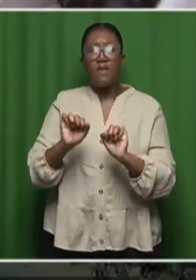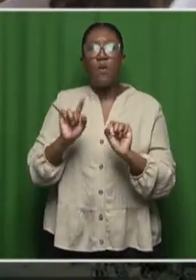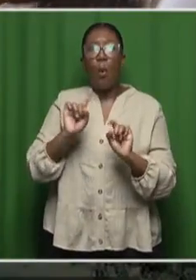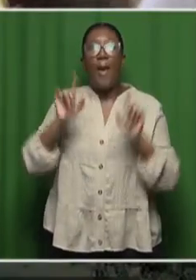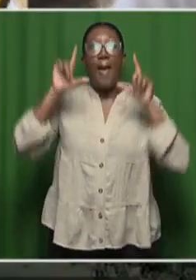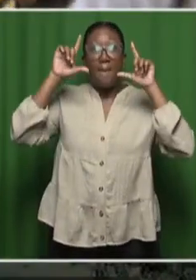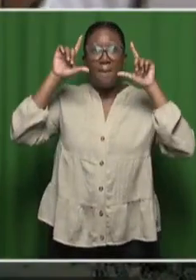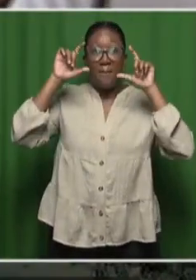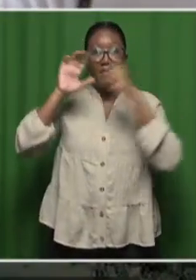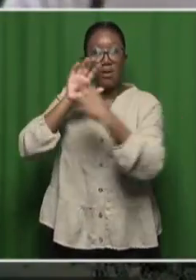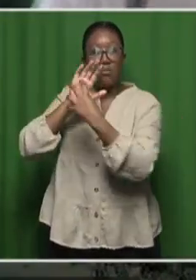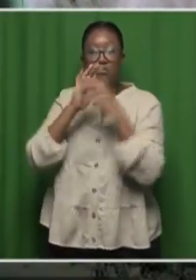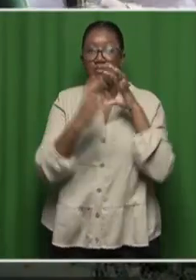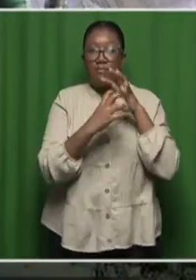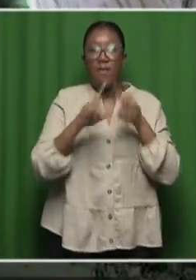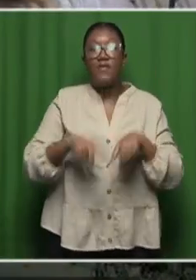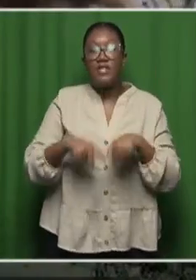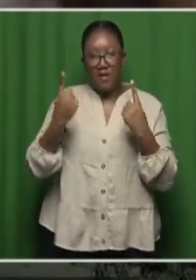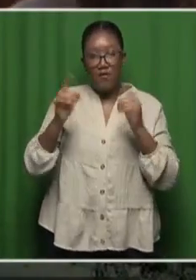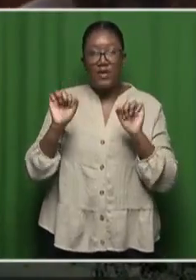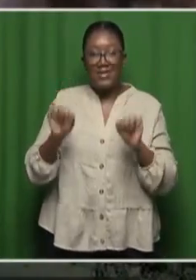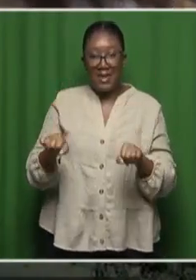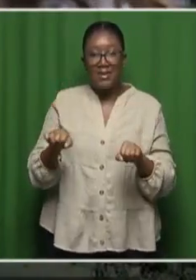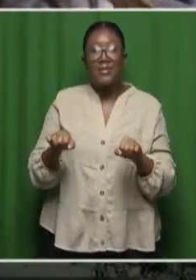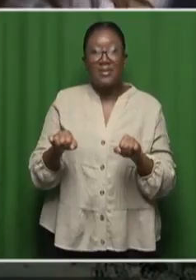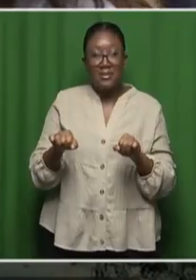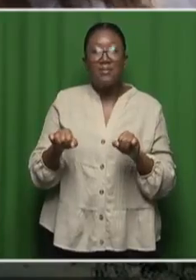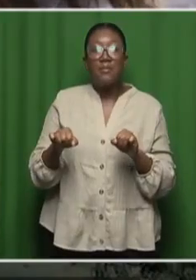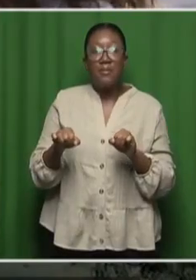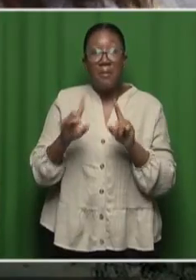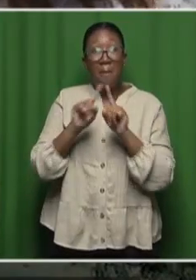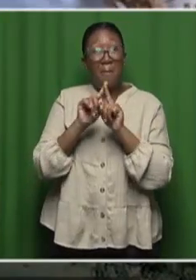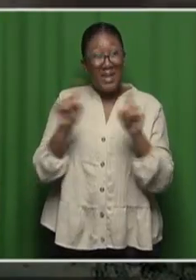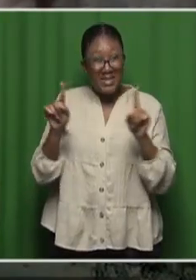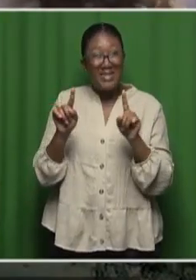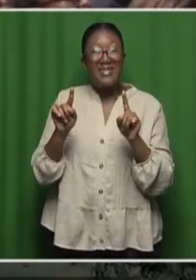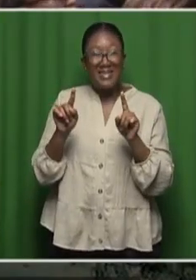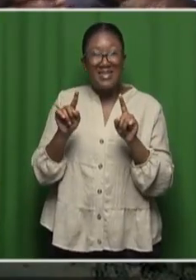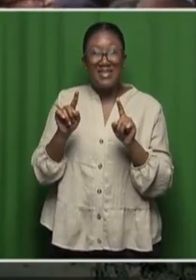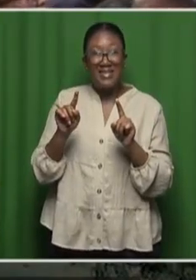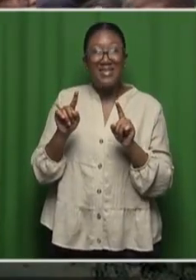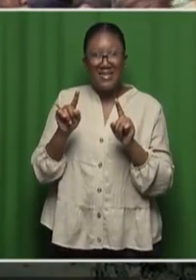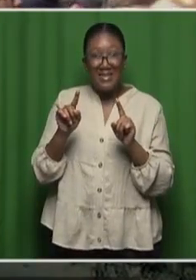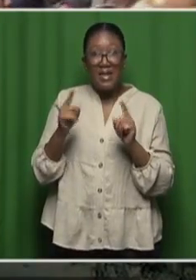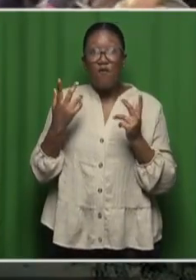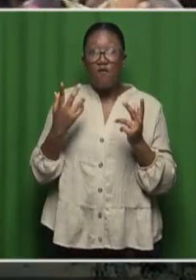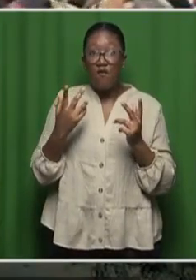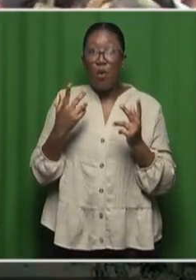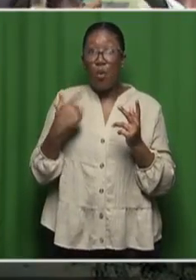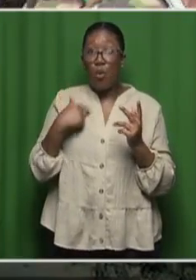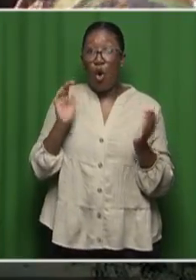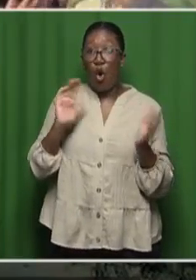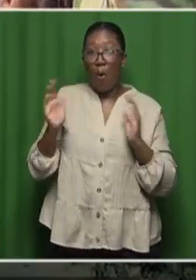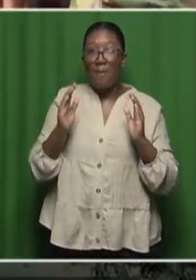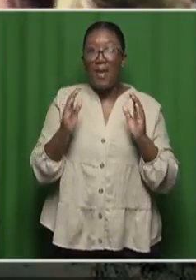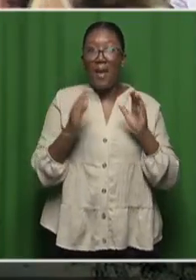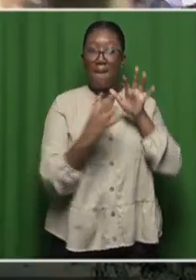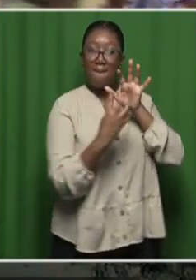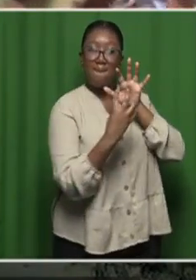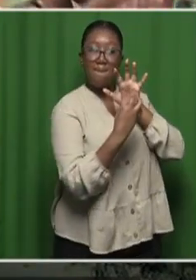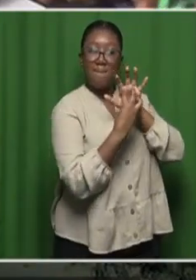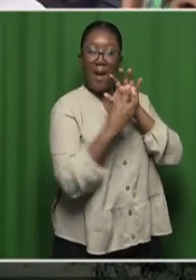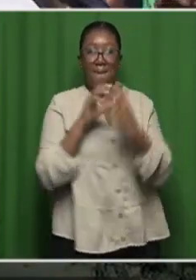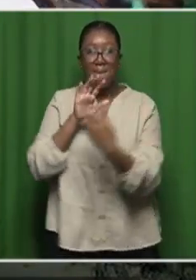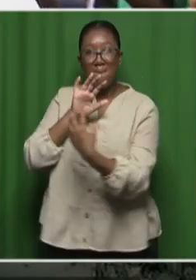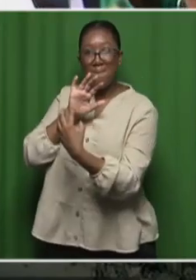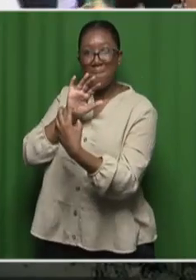imagery of the respective politicians is concerned. But on a pure trademark comparison,